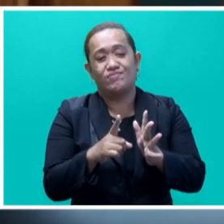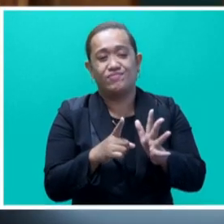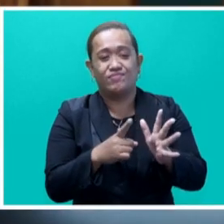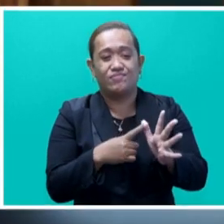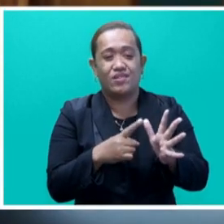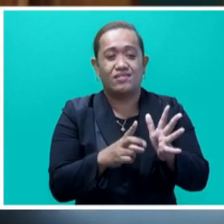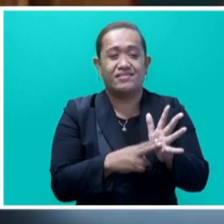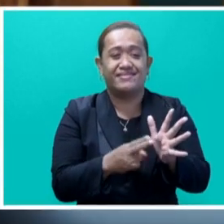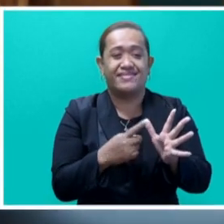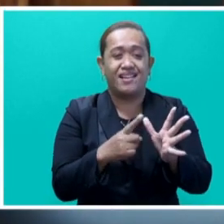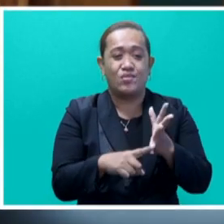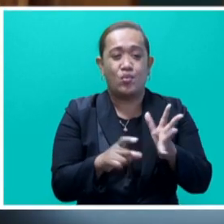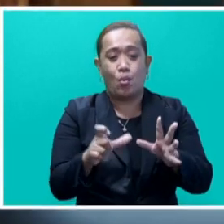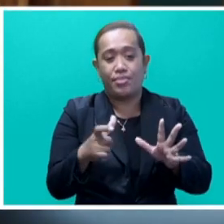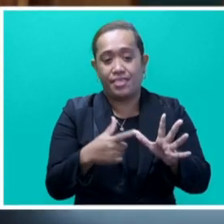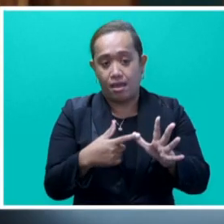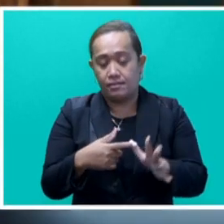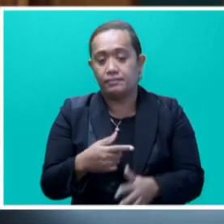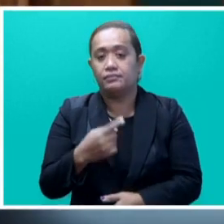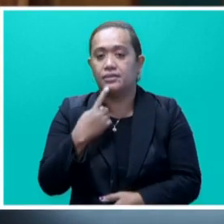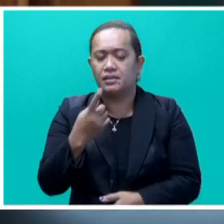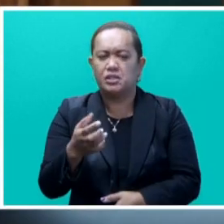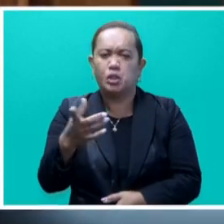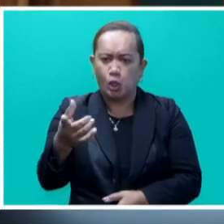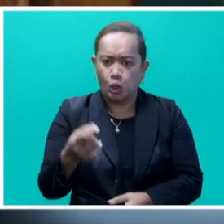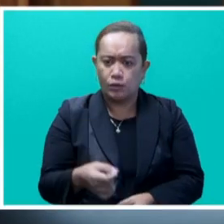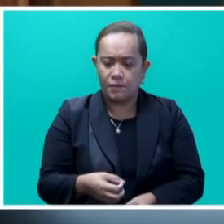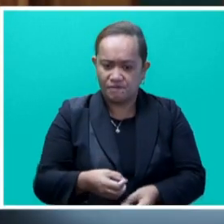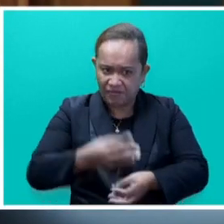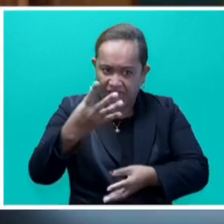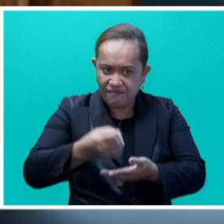is a pie-in-the-sky claims, like he always had.